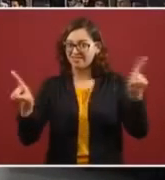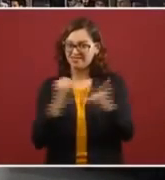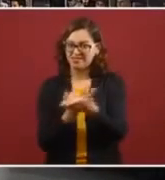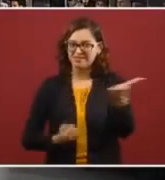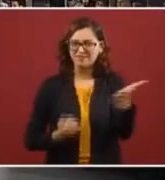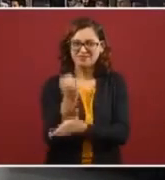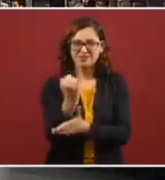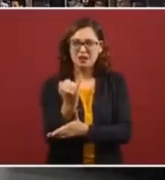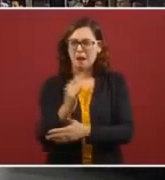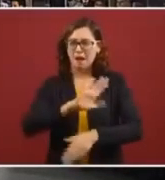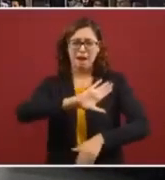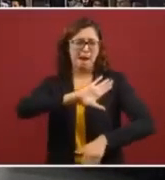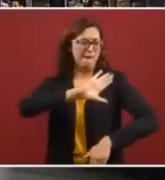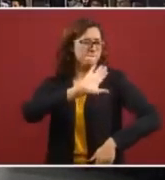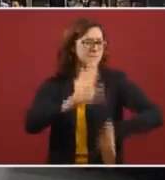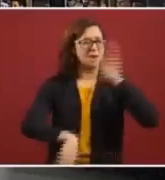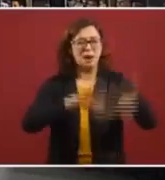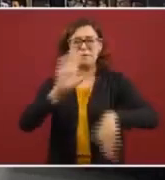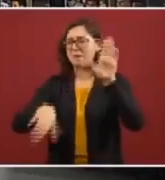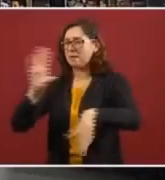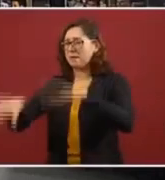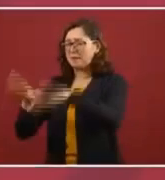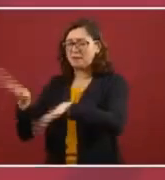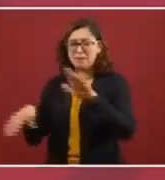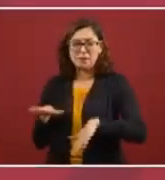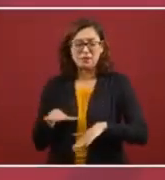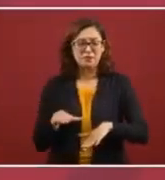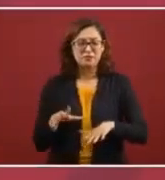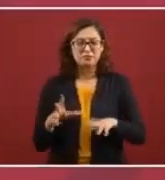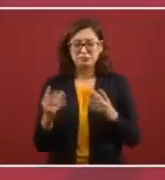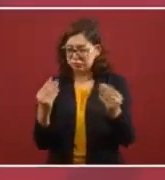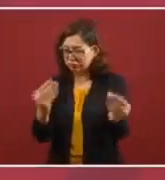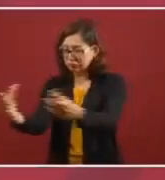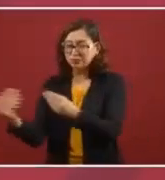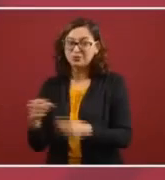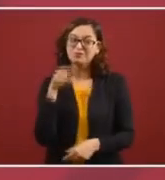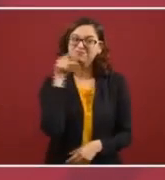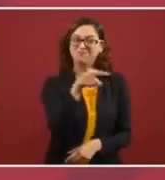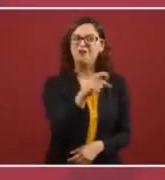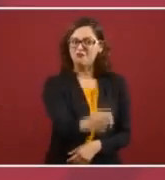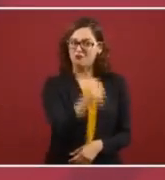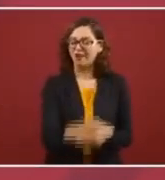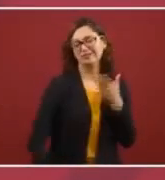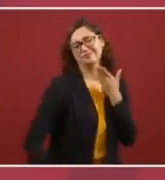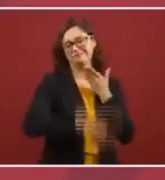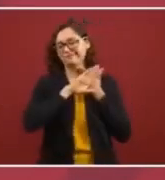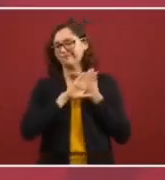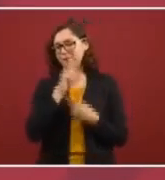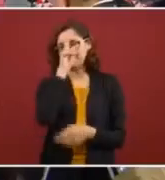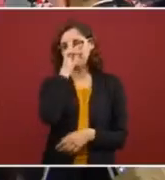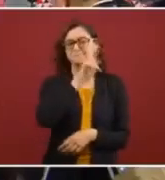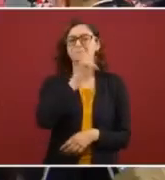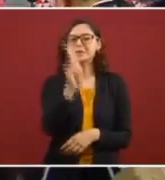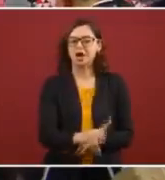today if there had been a massacre. So therefore,